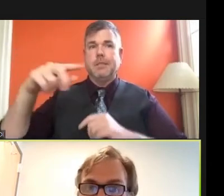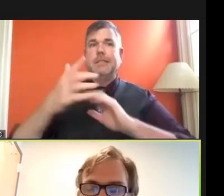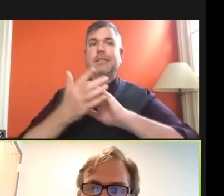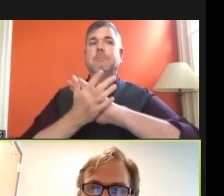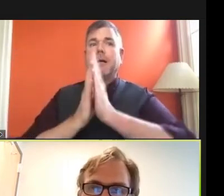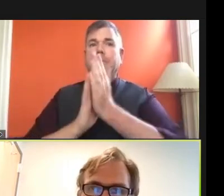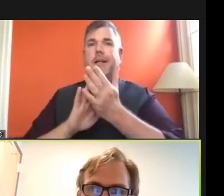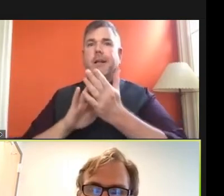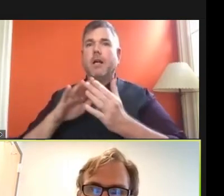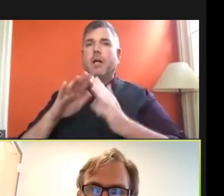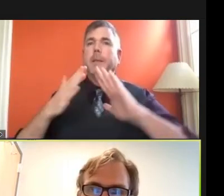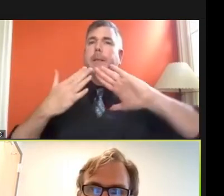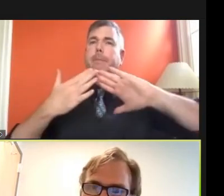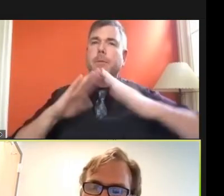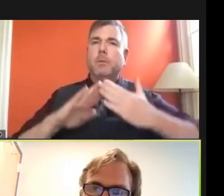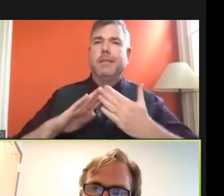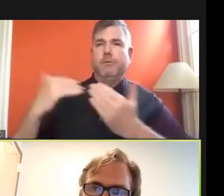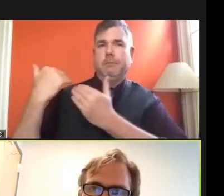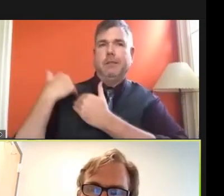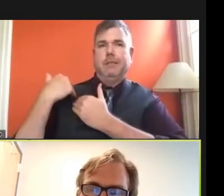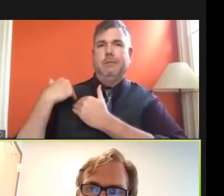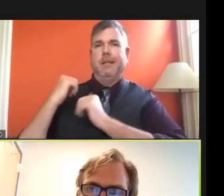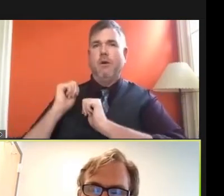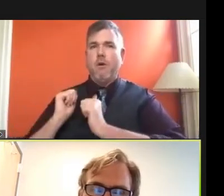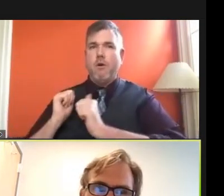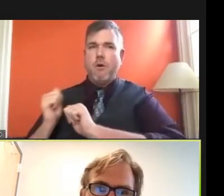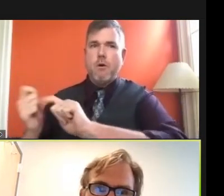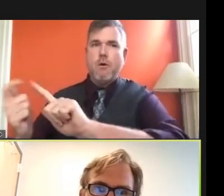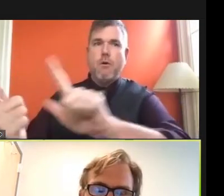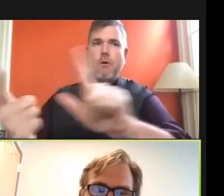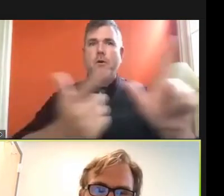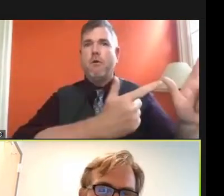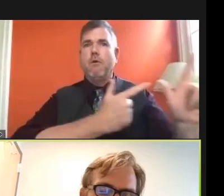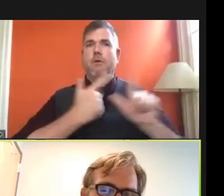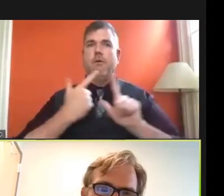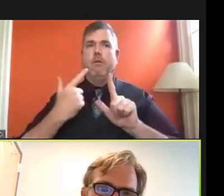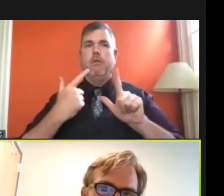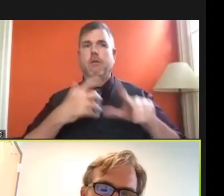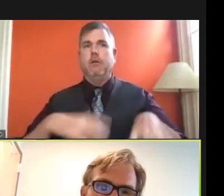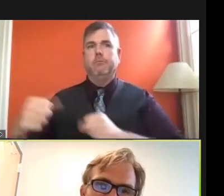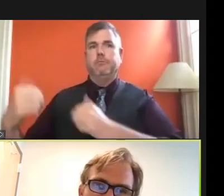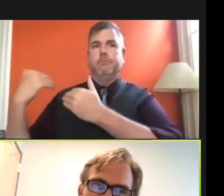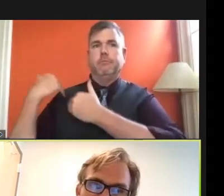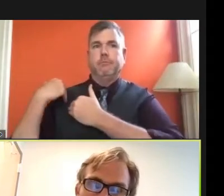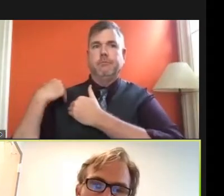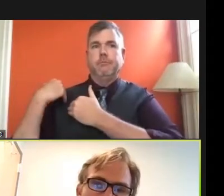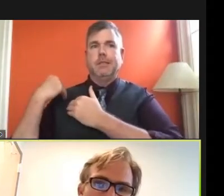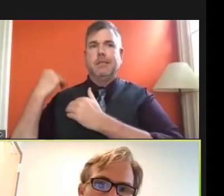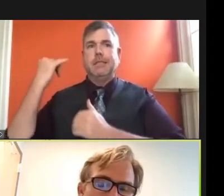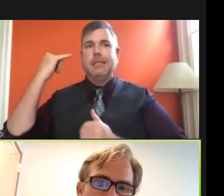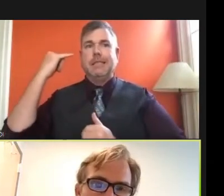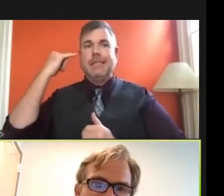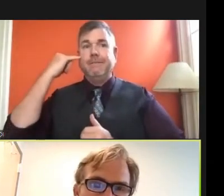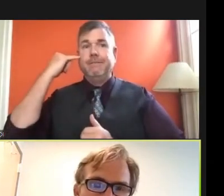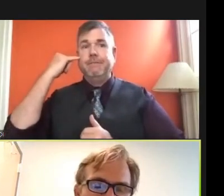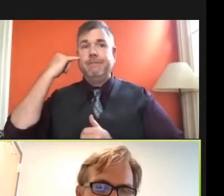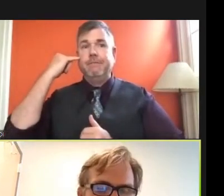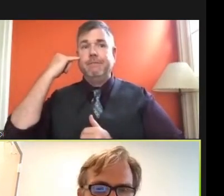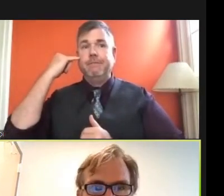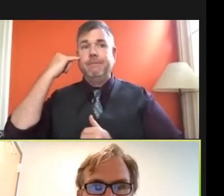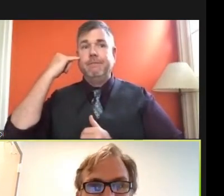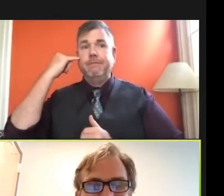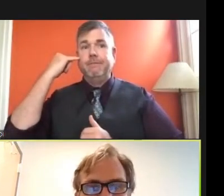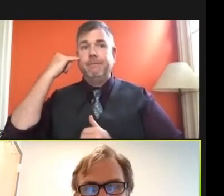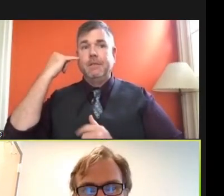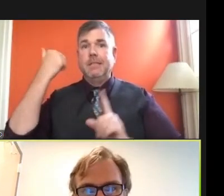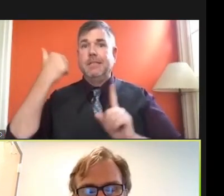it's rude, in fact, not to be doing that for those around you. And if you are certainly someone who's more vulnerable, that's certainly